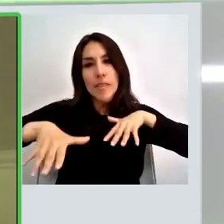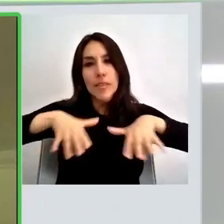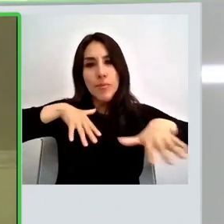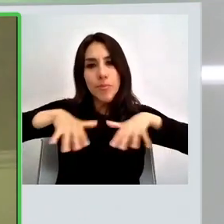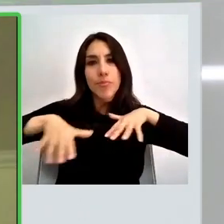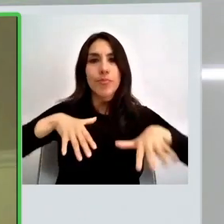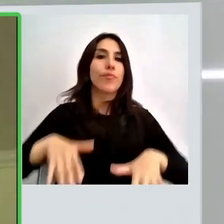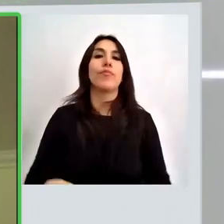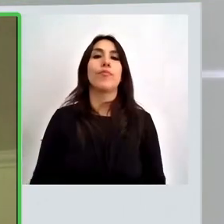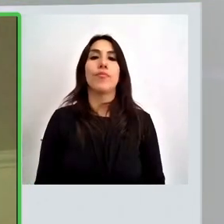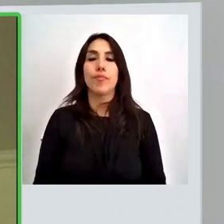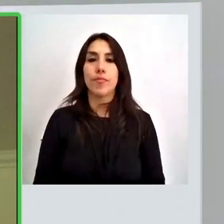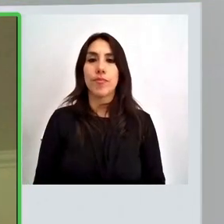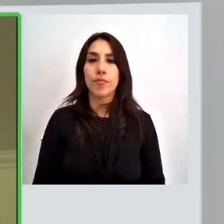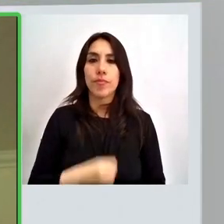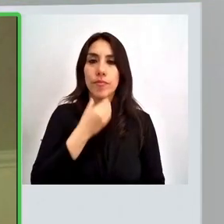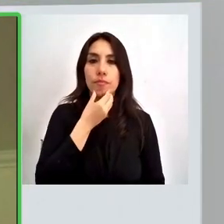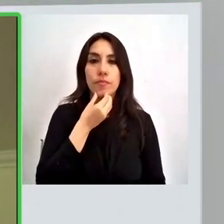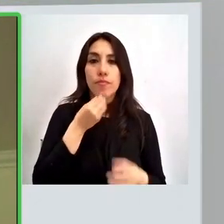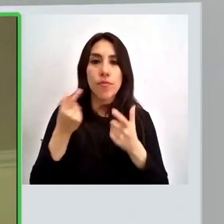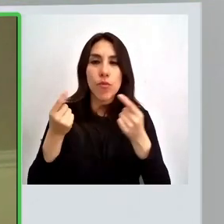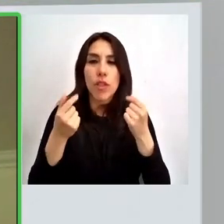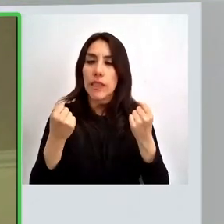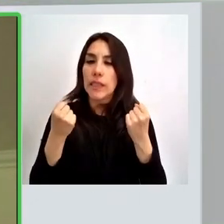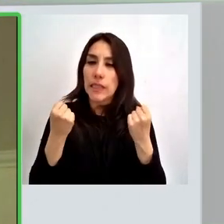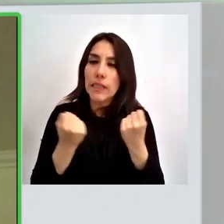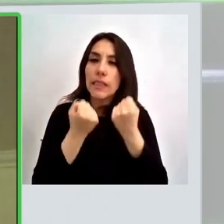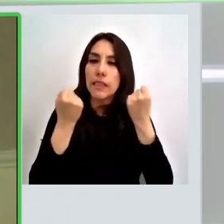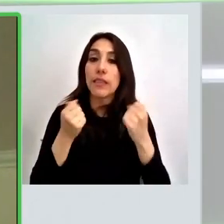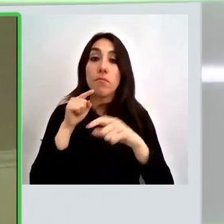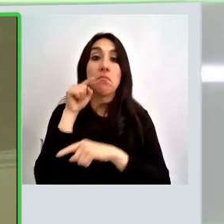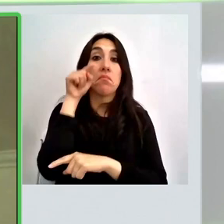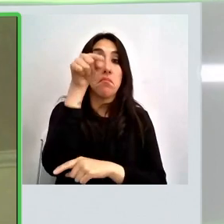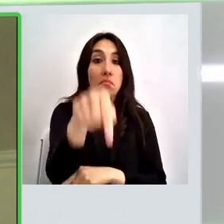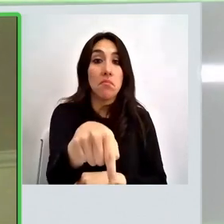and employ persons with disabilities actually